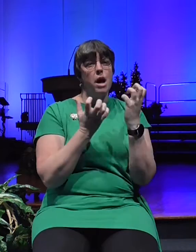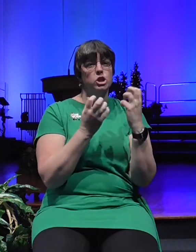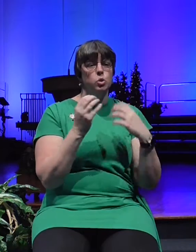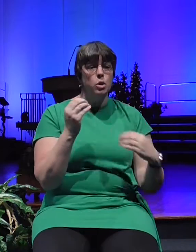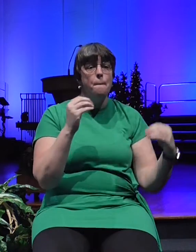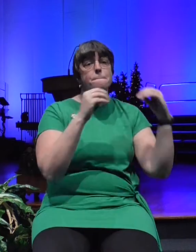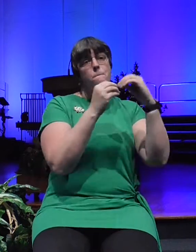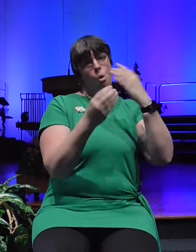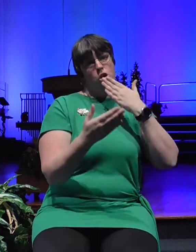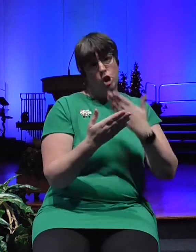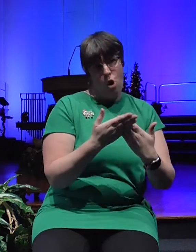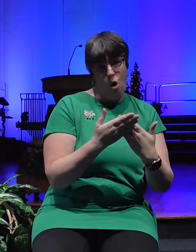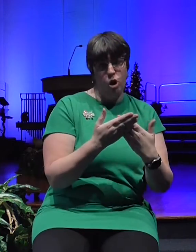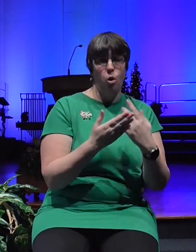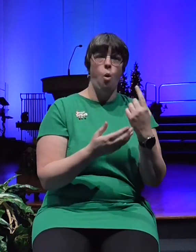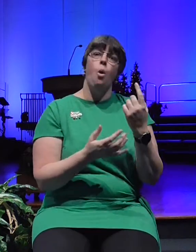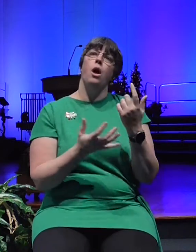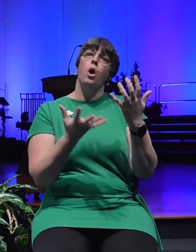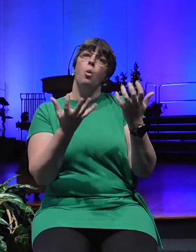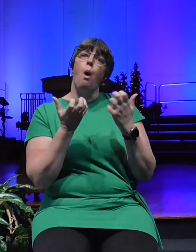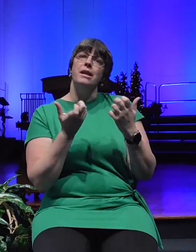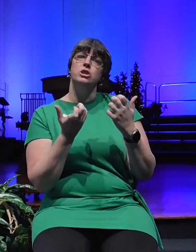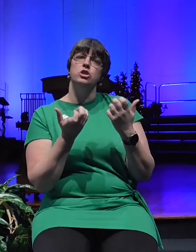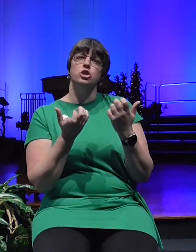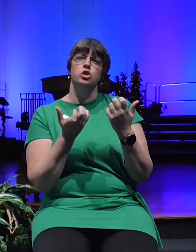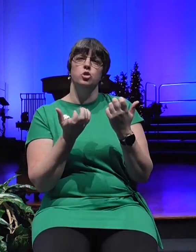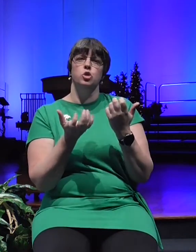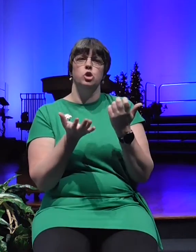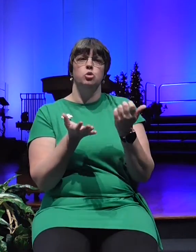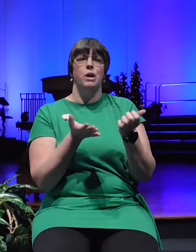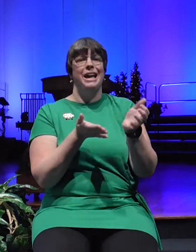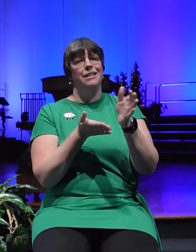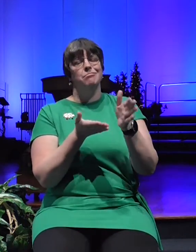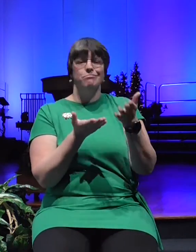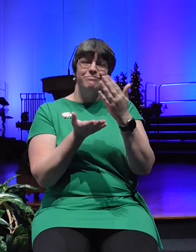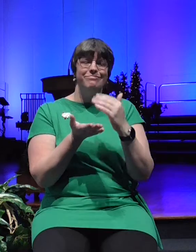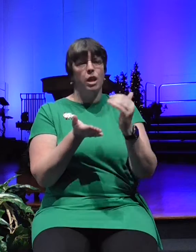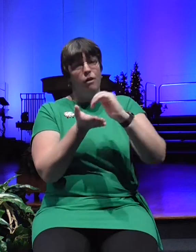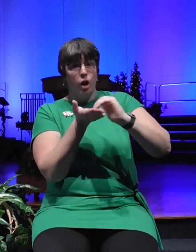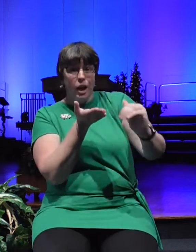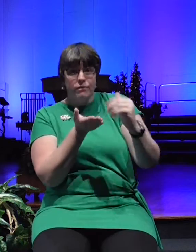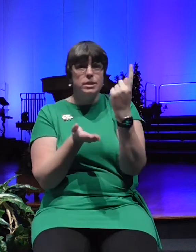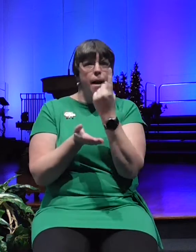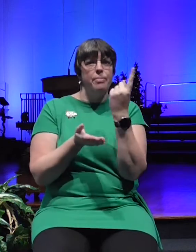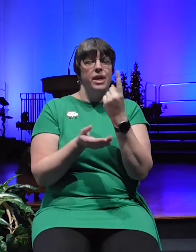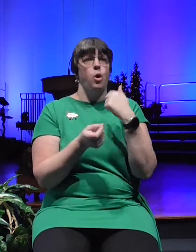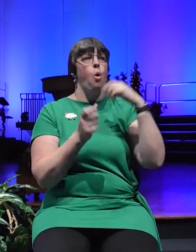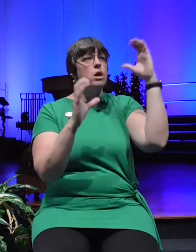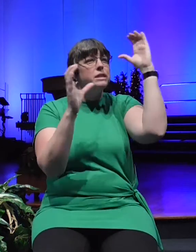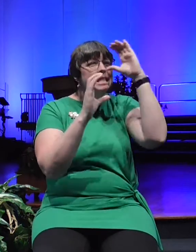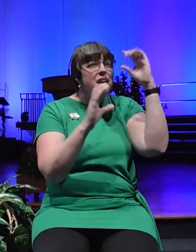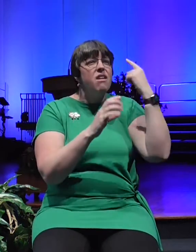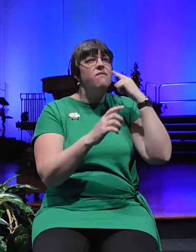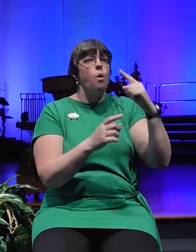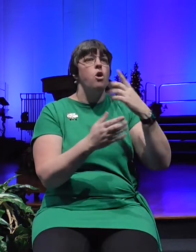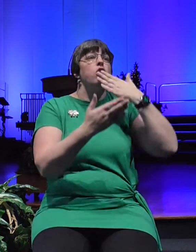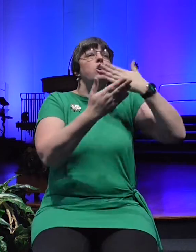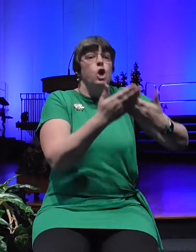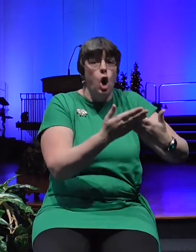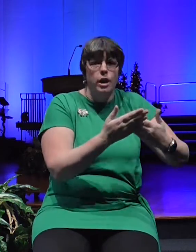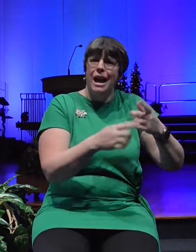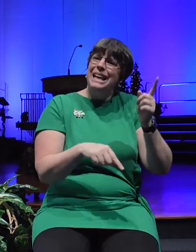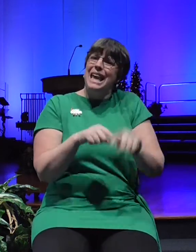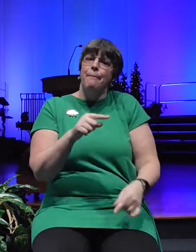right something that we don't feel good about or seeking to align us with healing or wholeness or greater good, it can't be